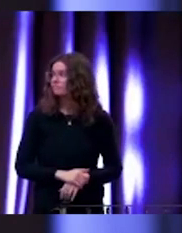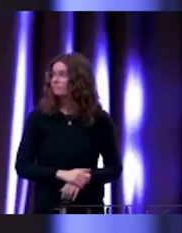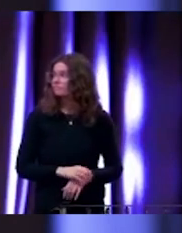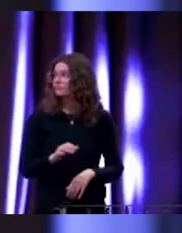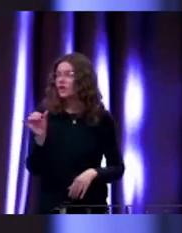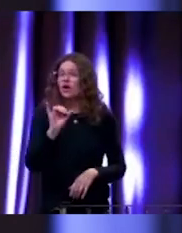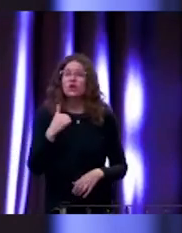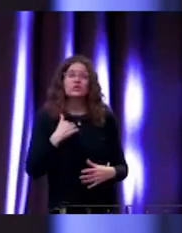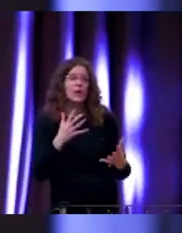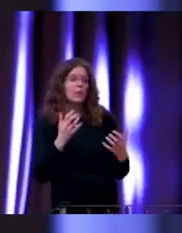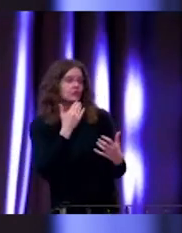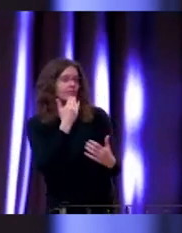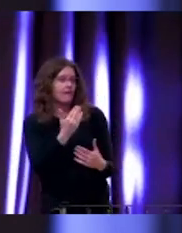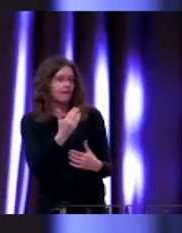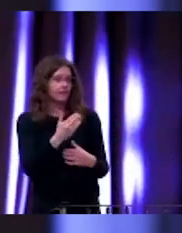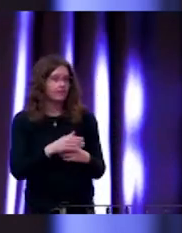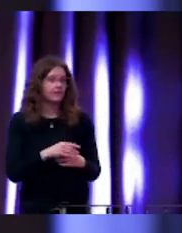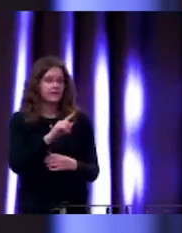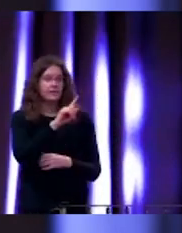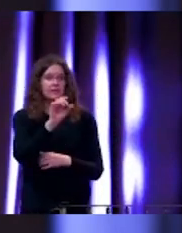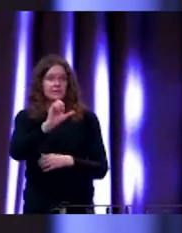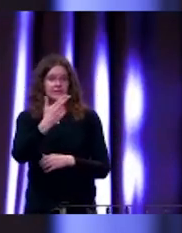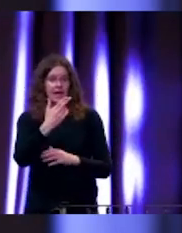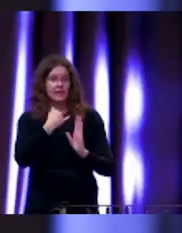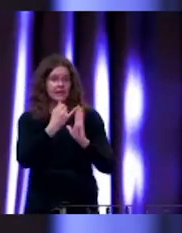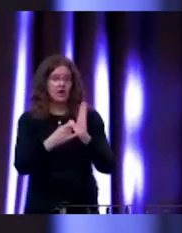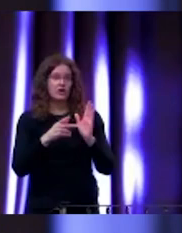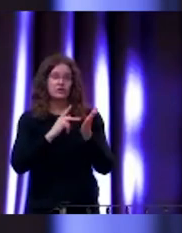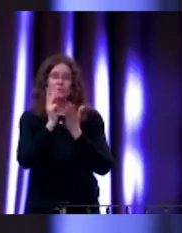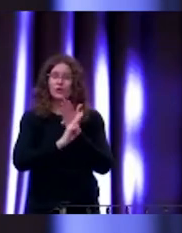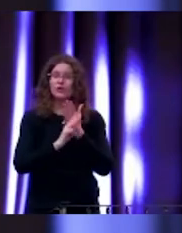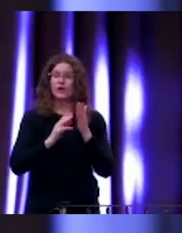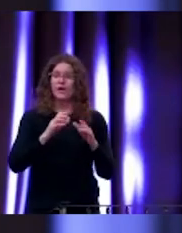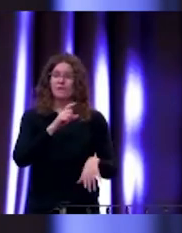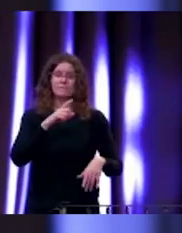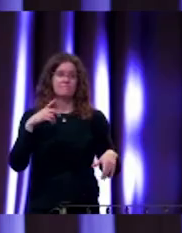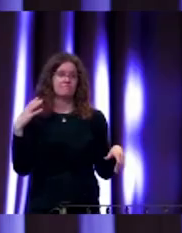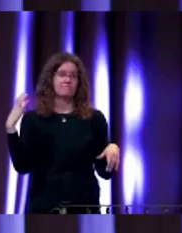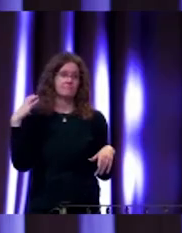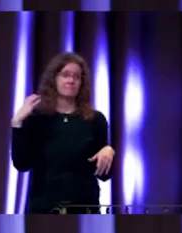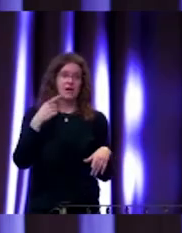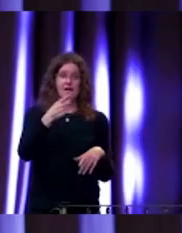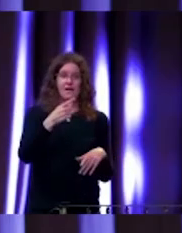I'd also like to thank Zach, our arts program officer at the Driehaus Foundation.